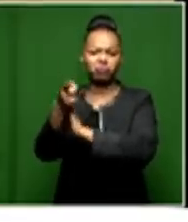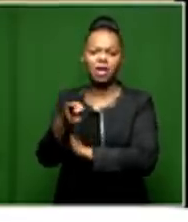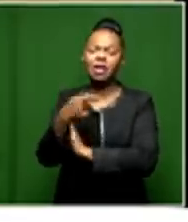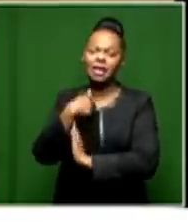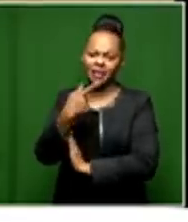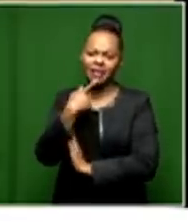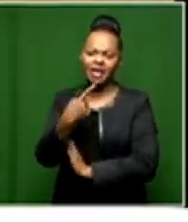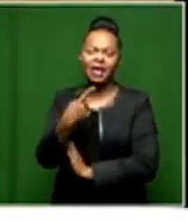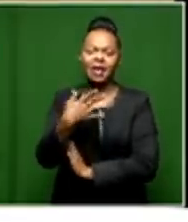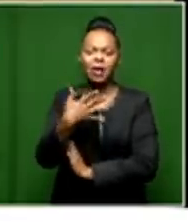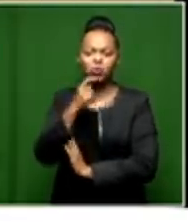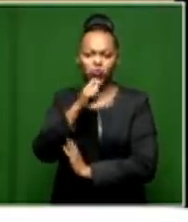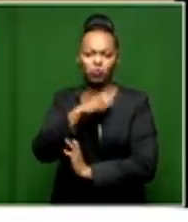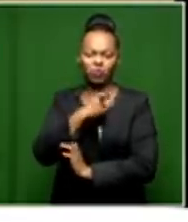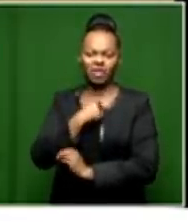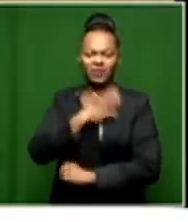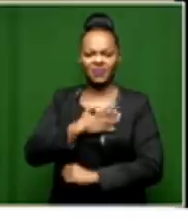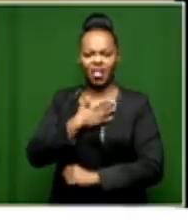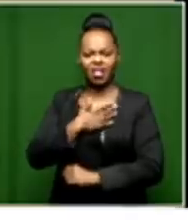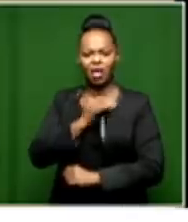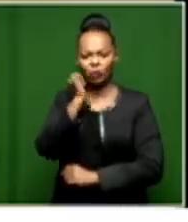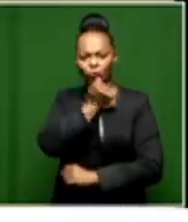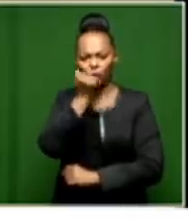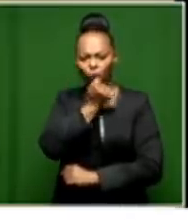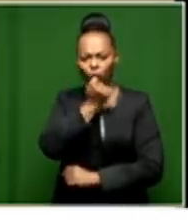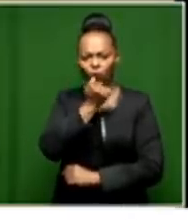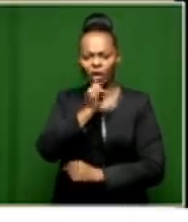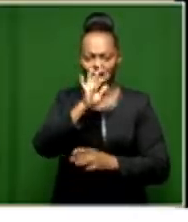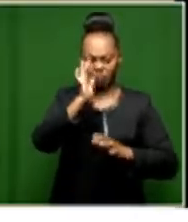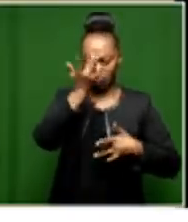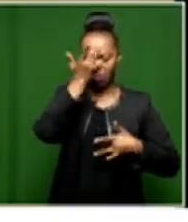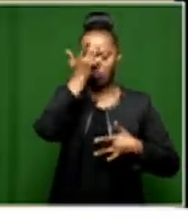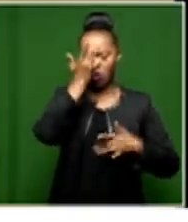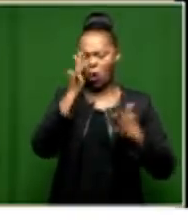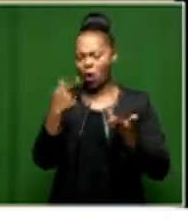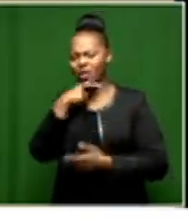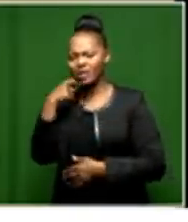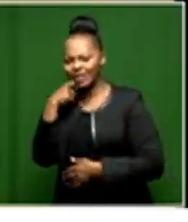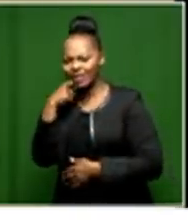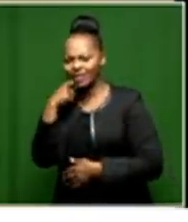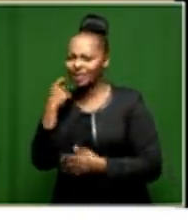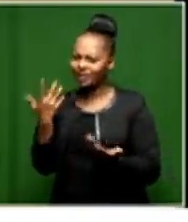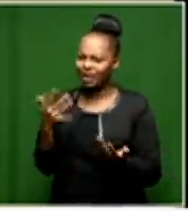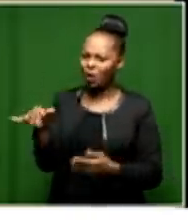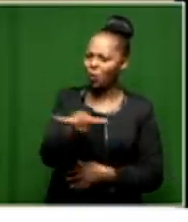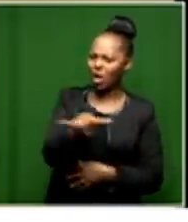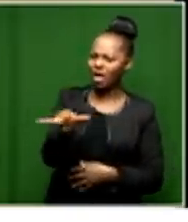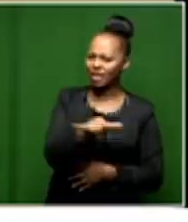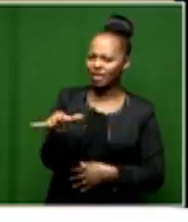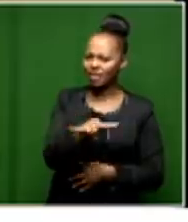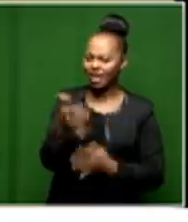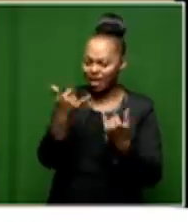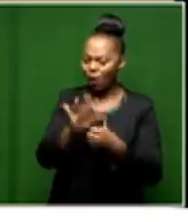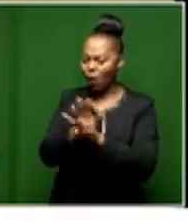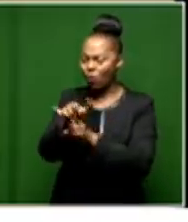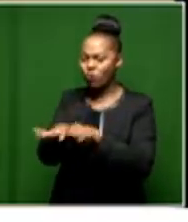because, as you say, do you get the disease or do you starve? It's a very difficult question to answer, and especially with the new strain coming on,